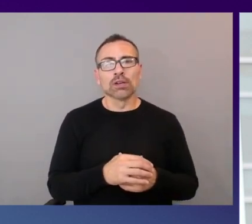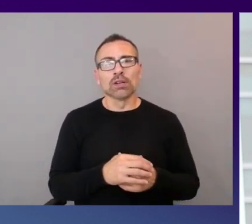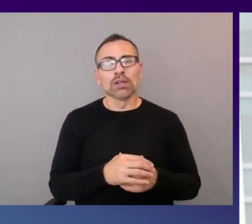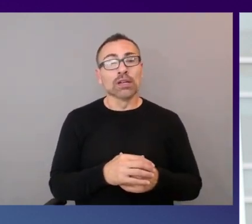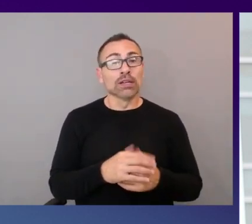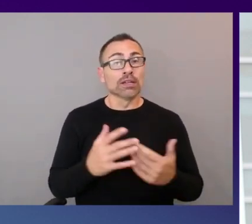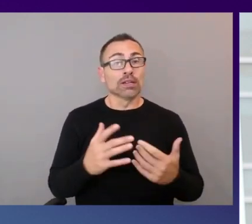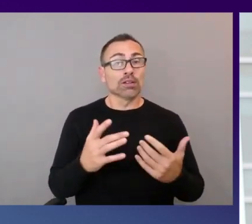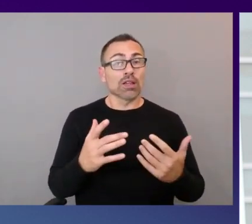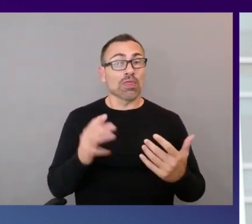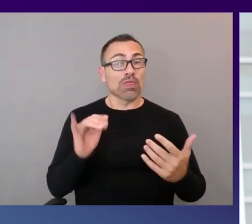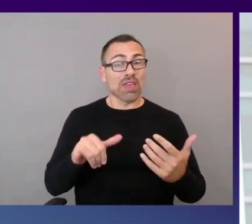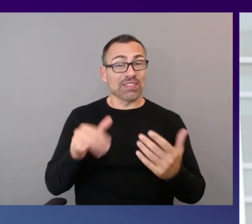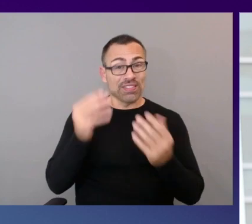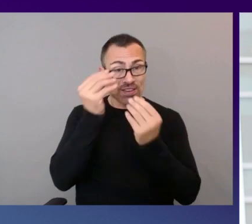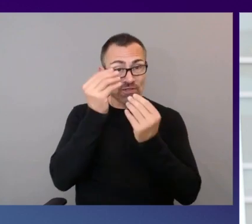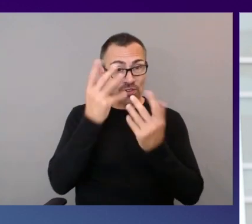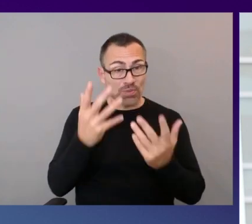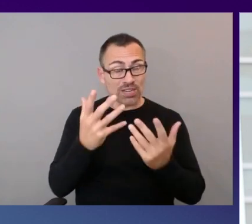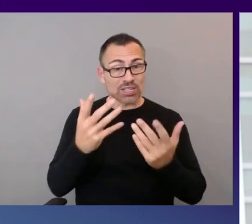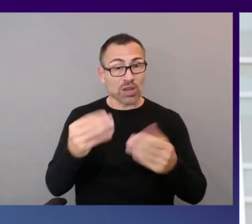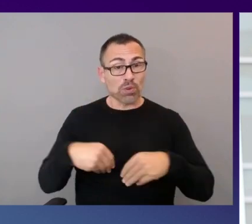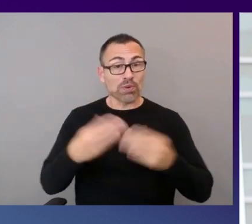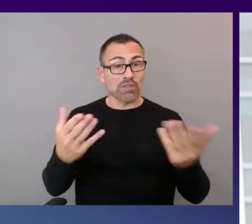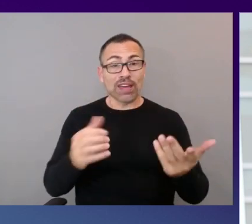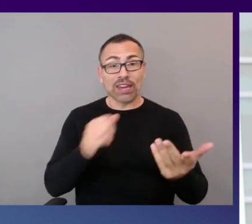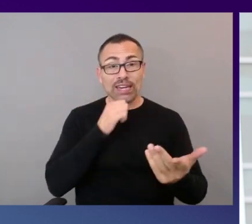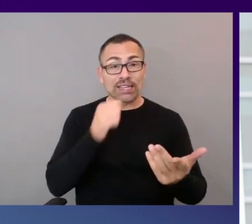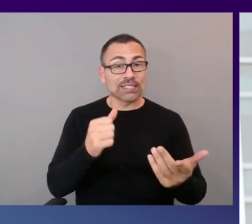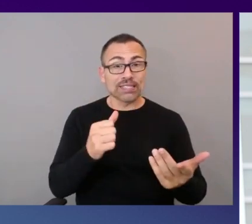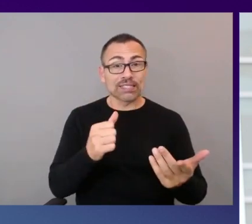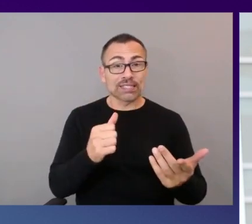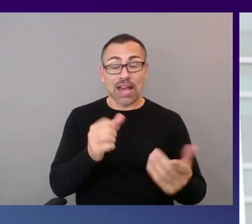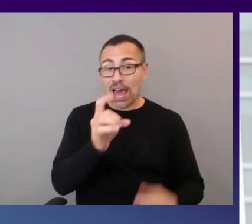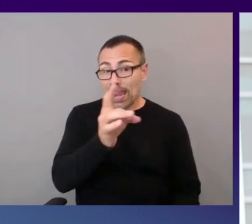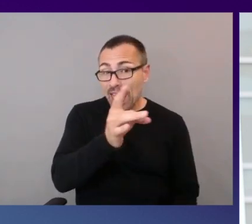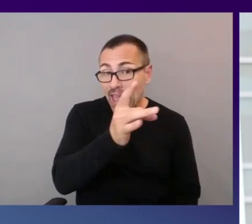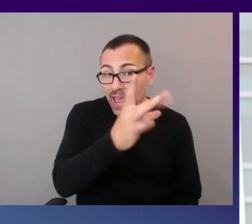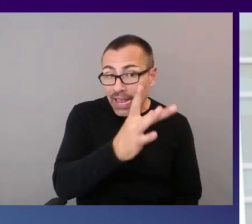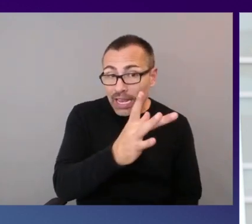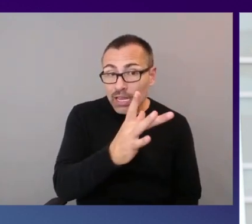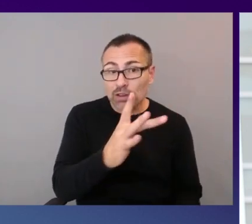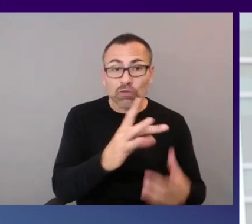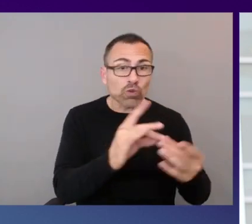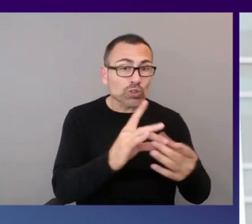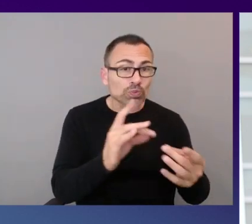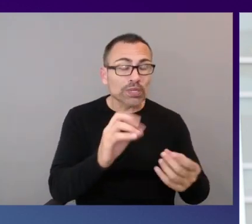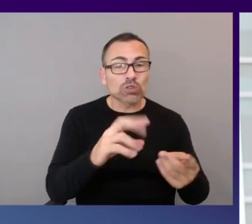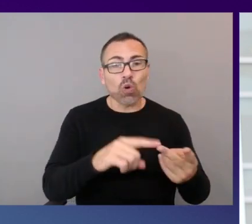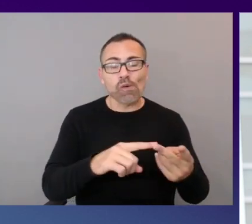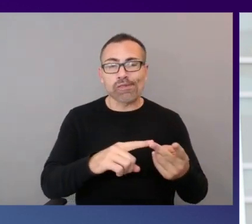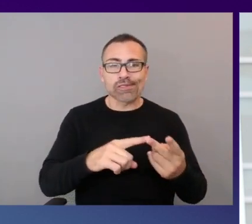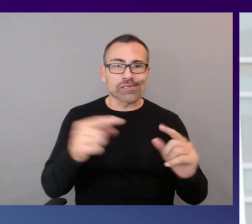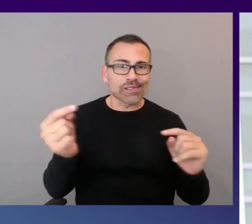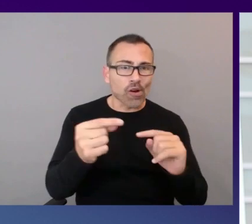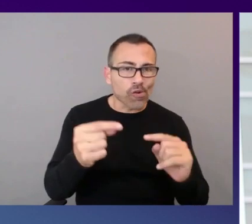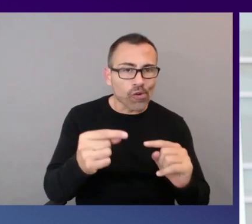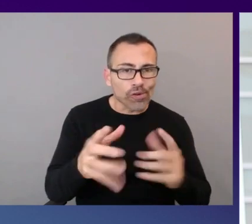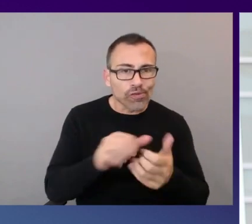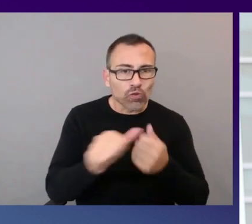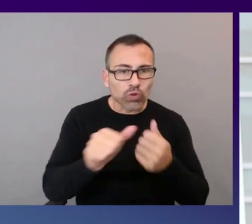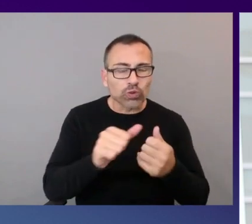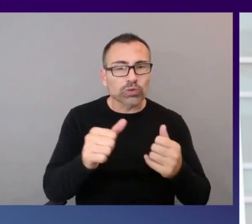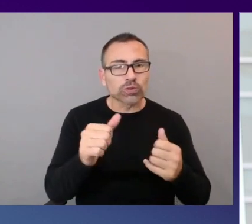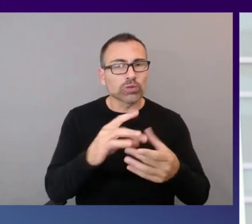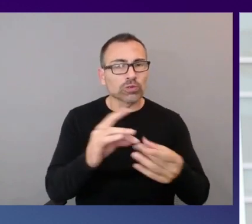information that it's providing is not harmful or hateful speech, and how do we reduce that? Or ensuring that our systems have